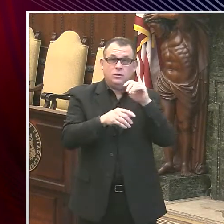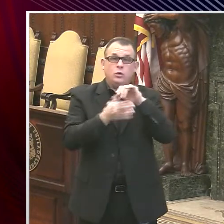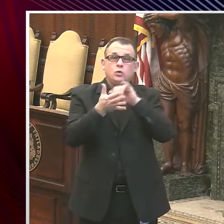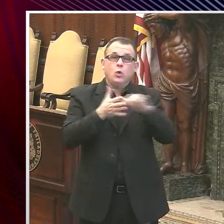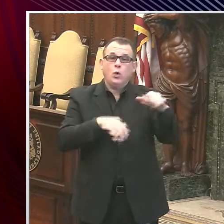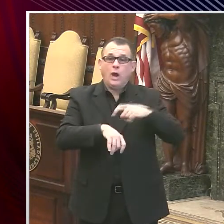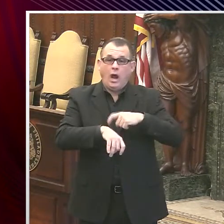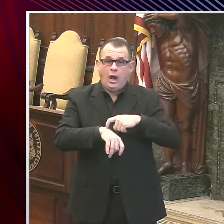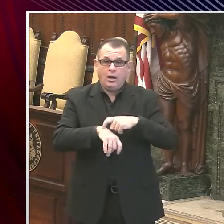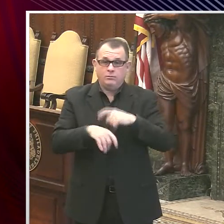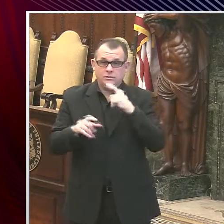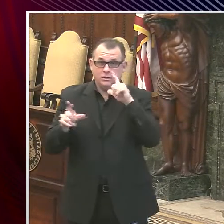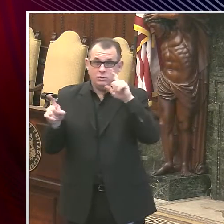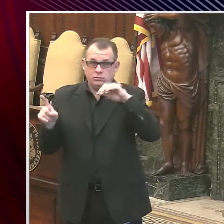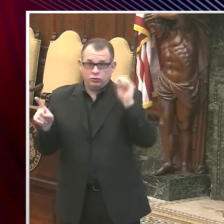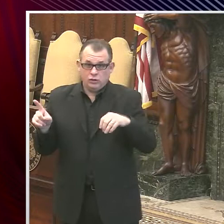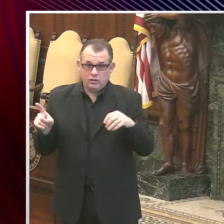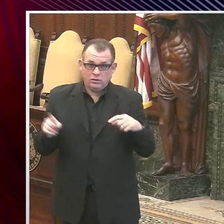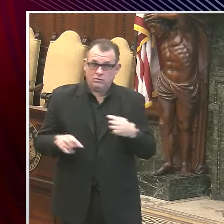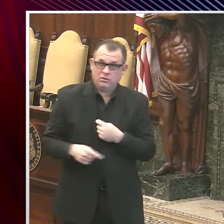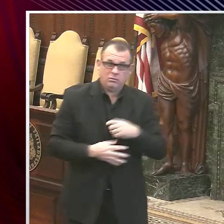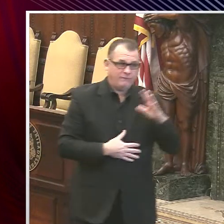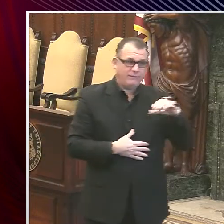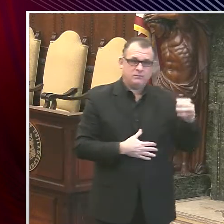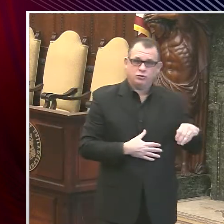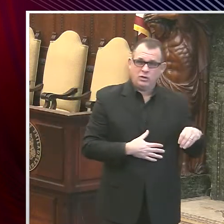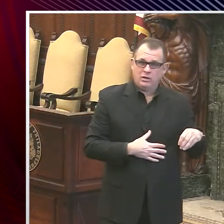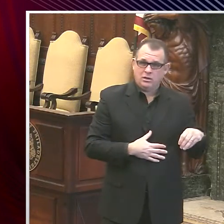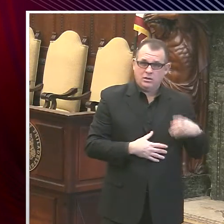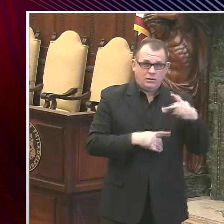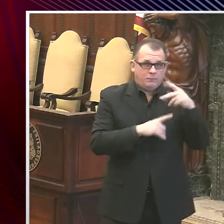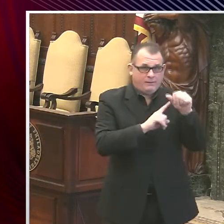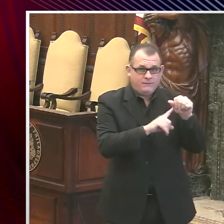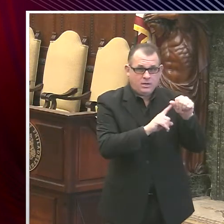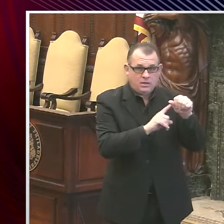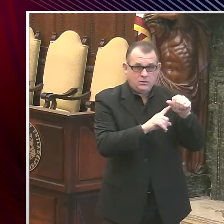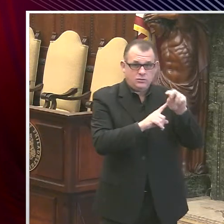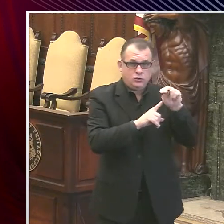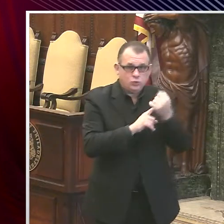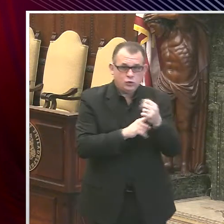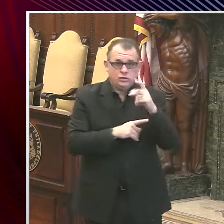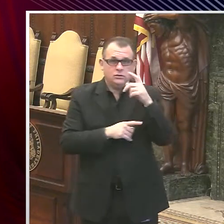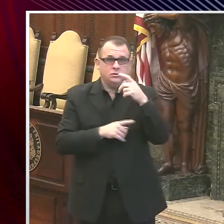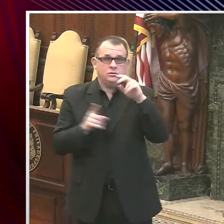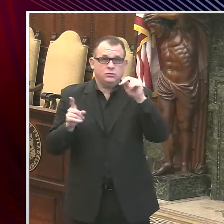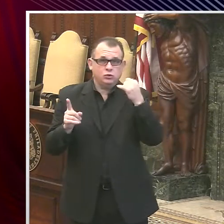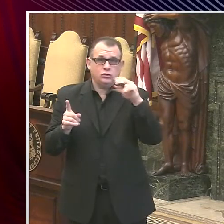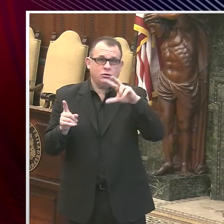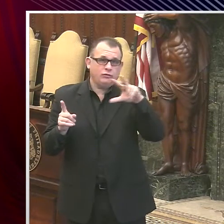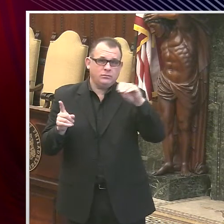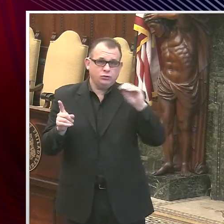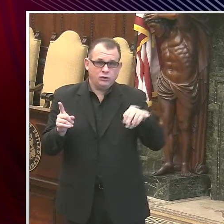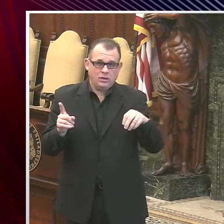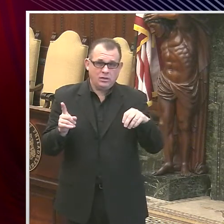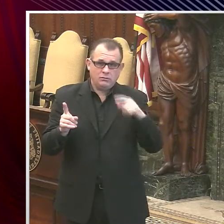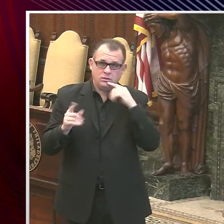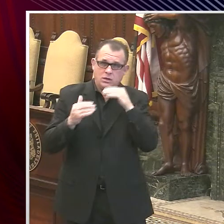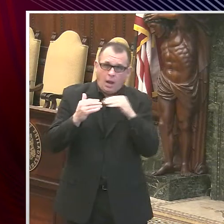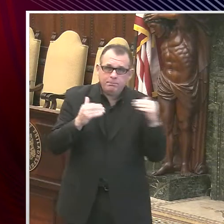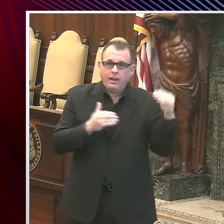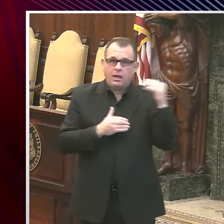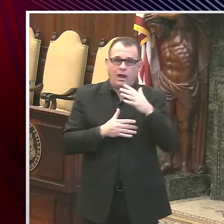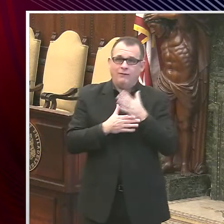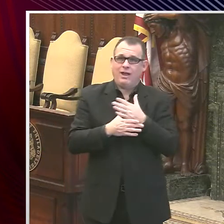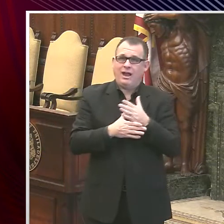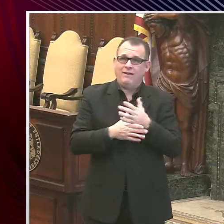33% this week. We're at 55%. The percentage for Pennsylvania and New Jersey are about 33%. So we are well